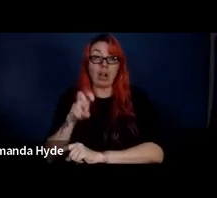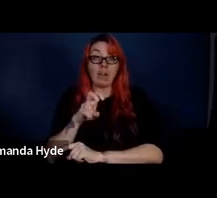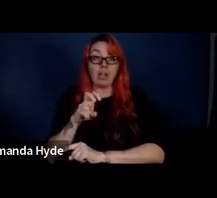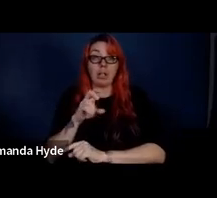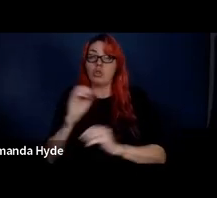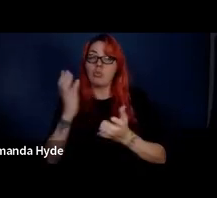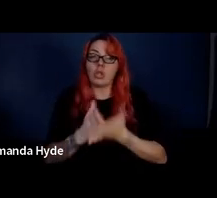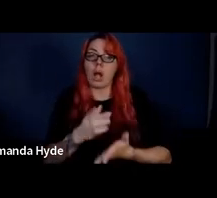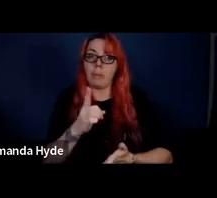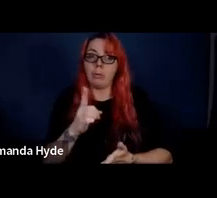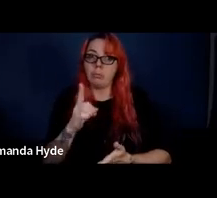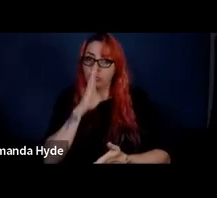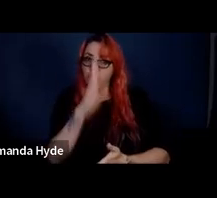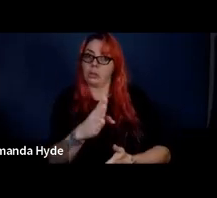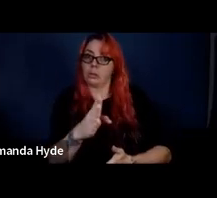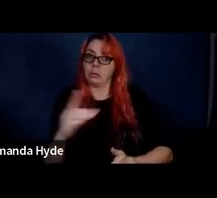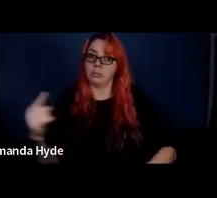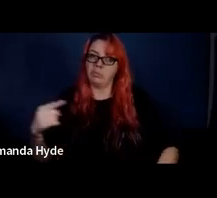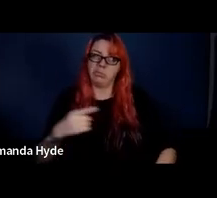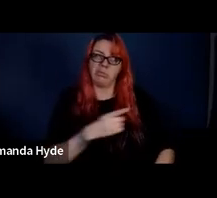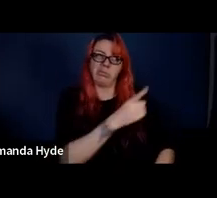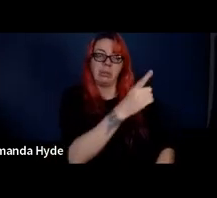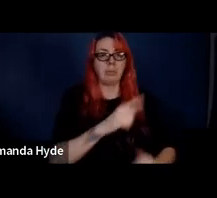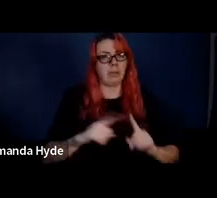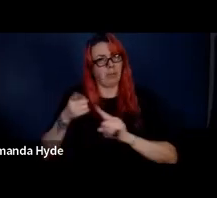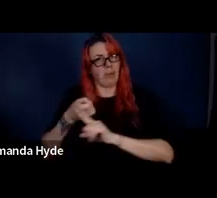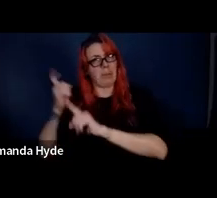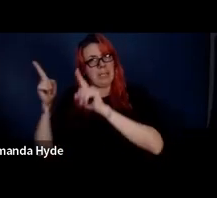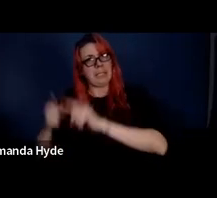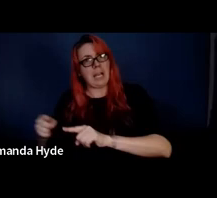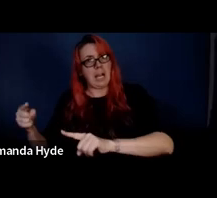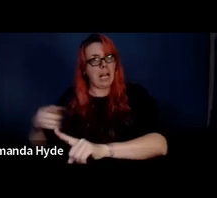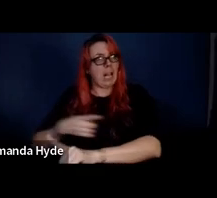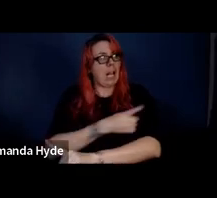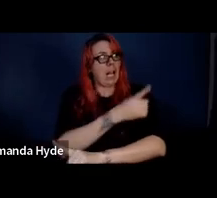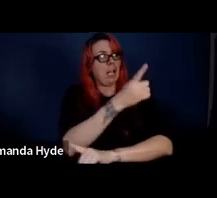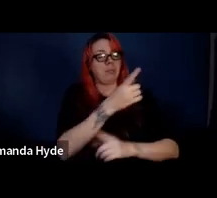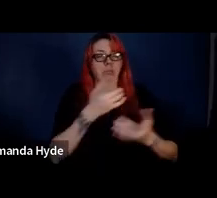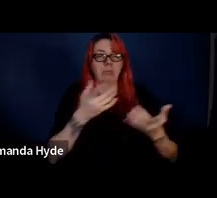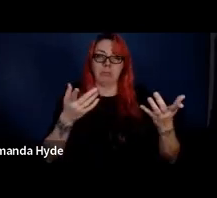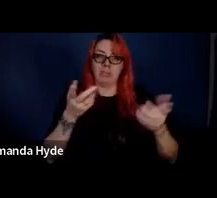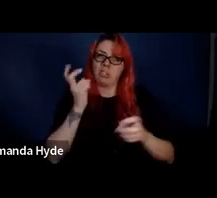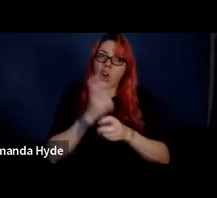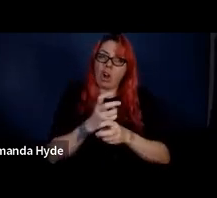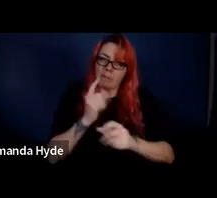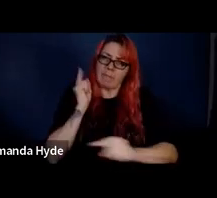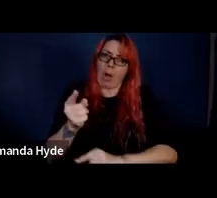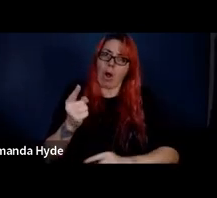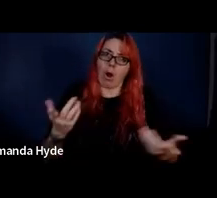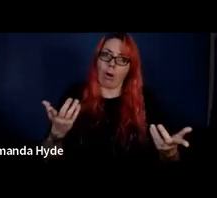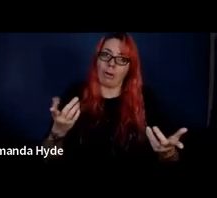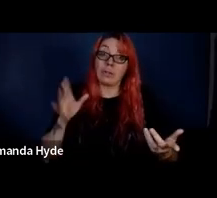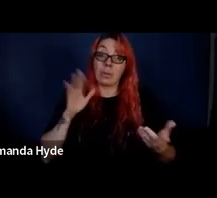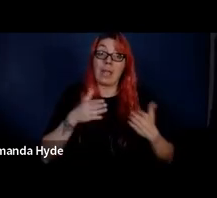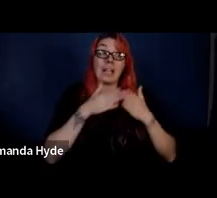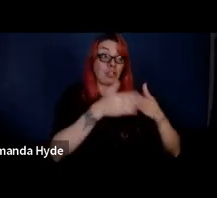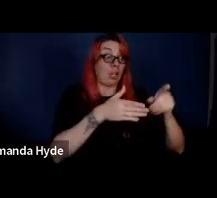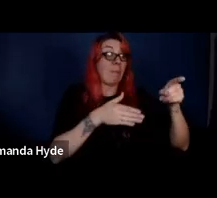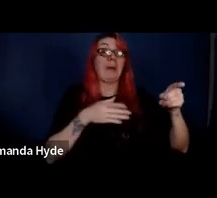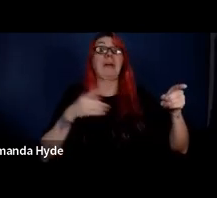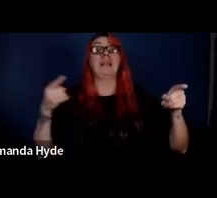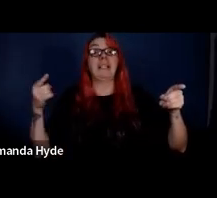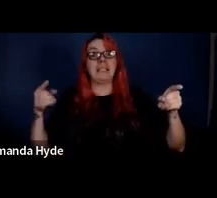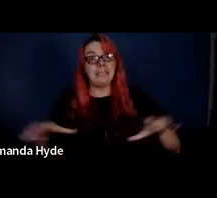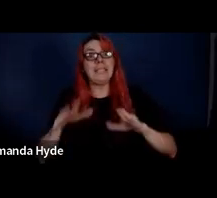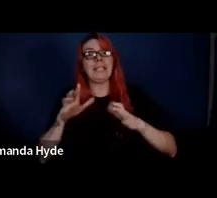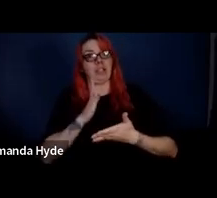fresh produce for the health of your passengers. And so this ship also had to do that. And so when it got to the harbor, they weren't allowed to offboard as a